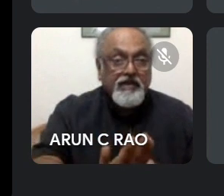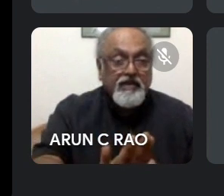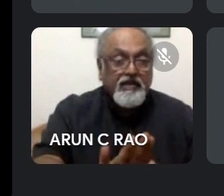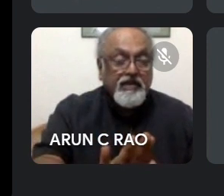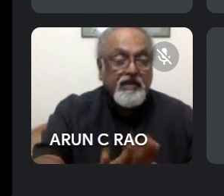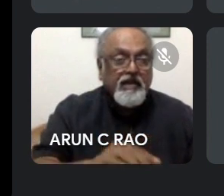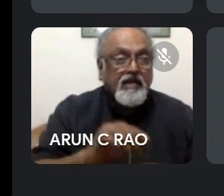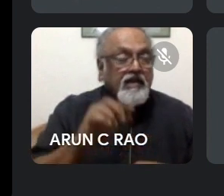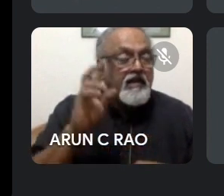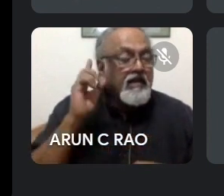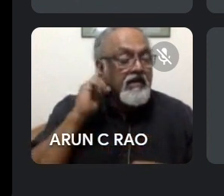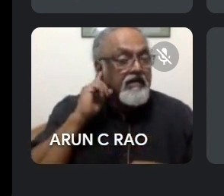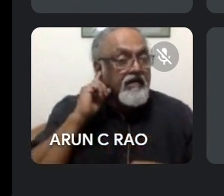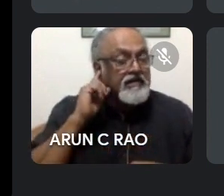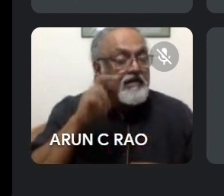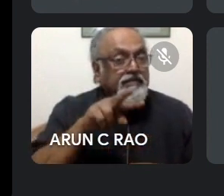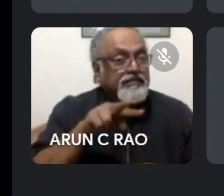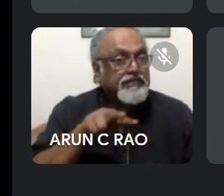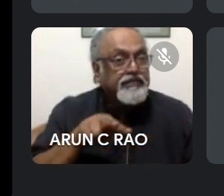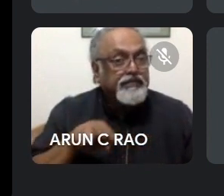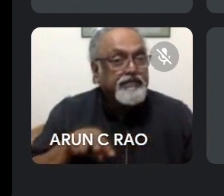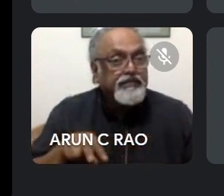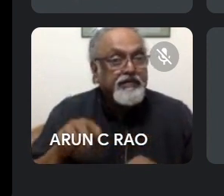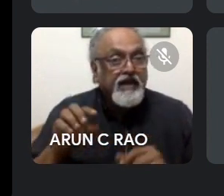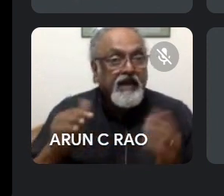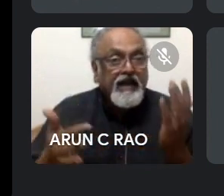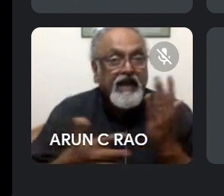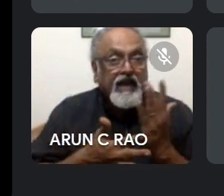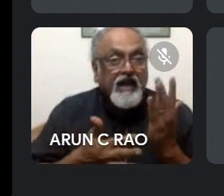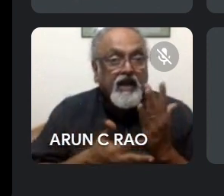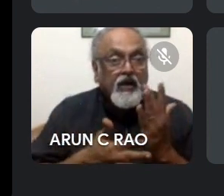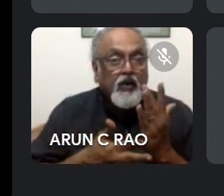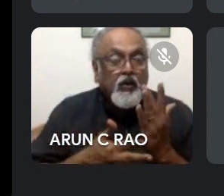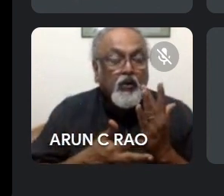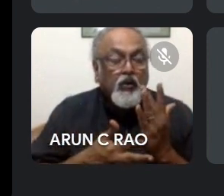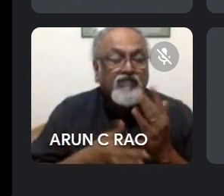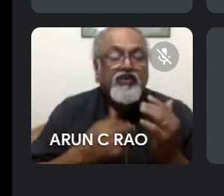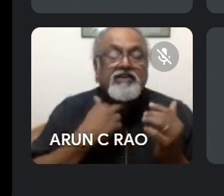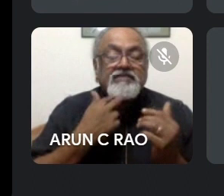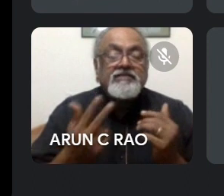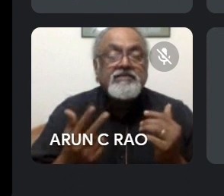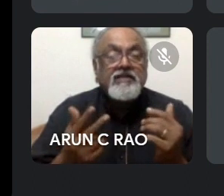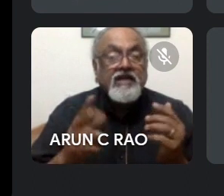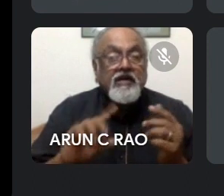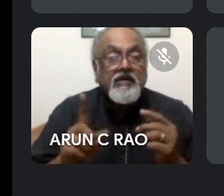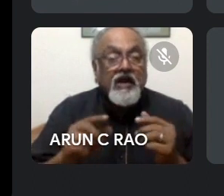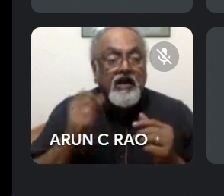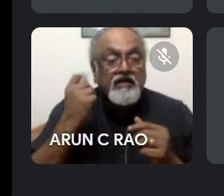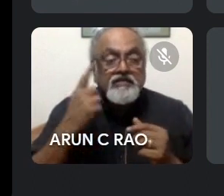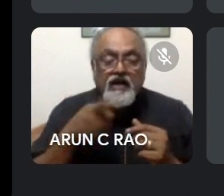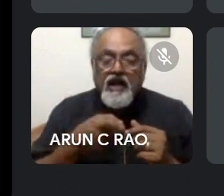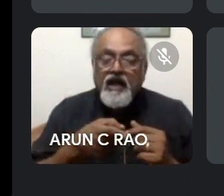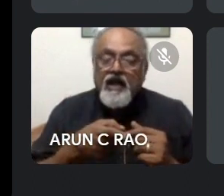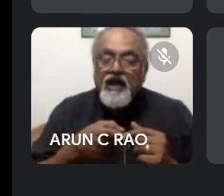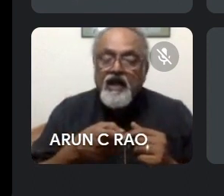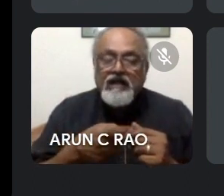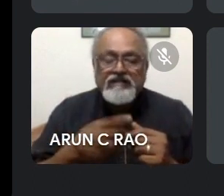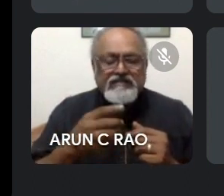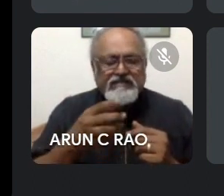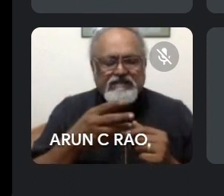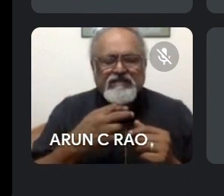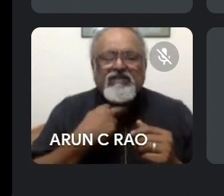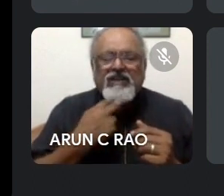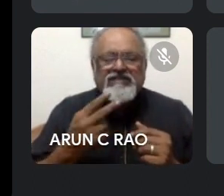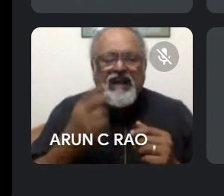very clinky, very mechanical voice, I wept tears. But immediately I understood, okay, this